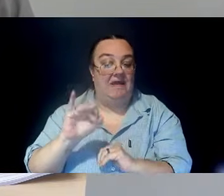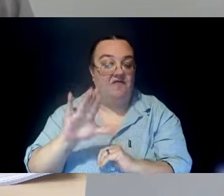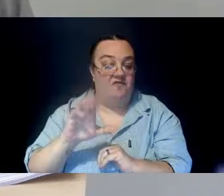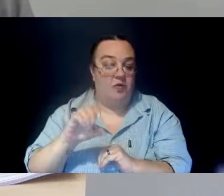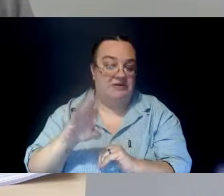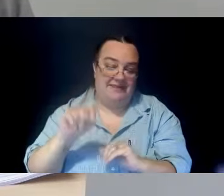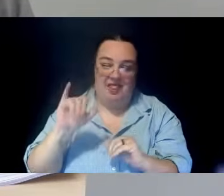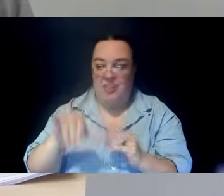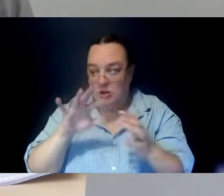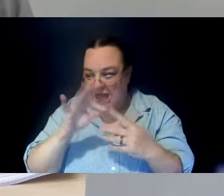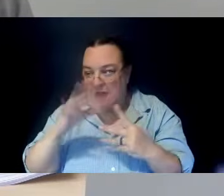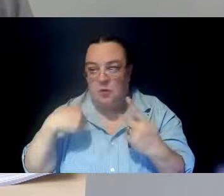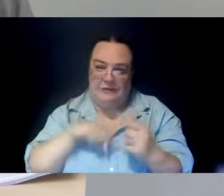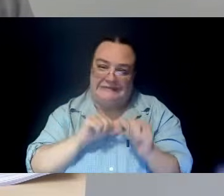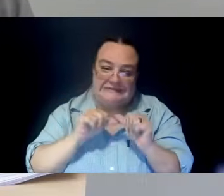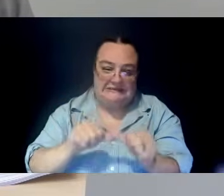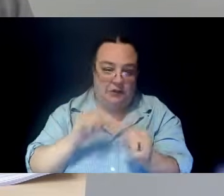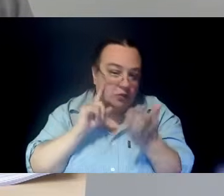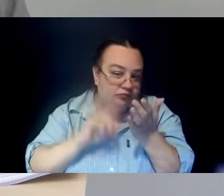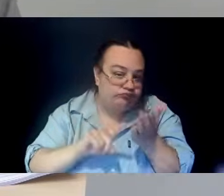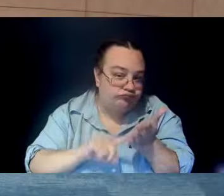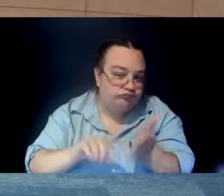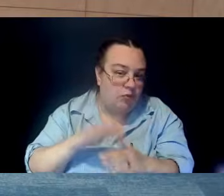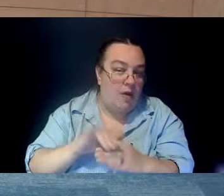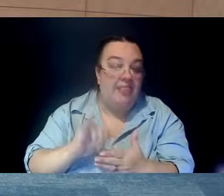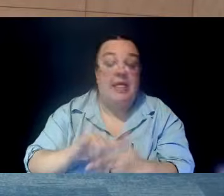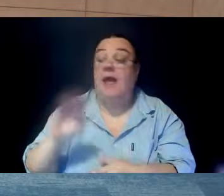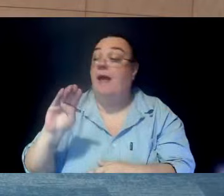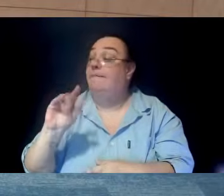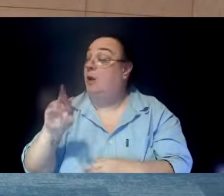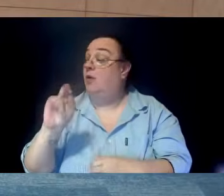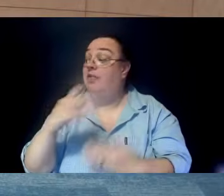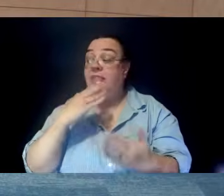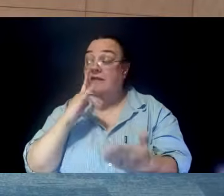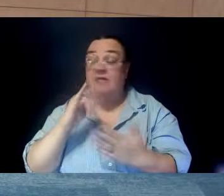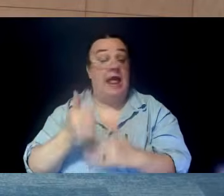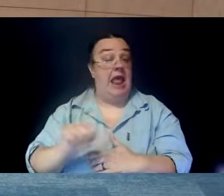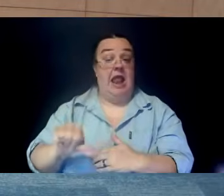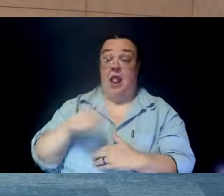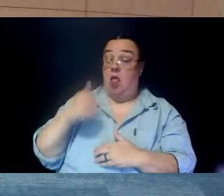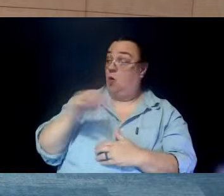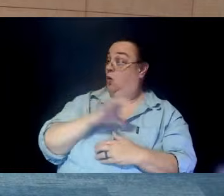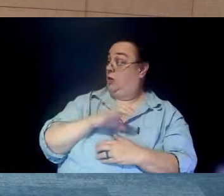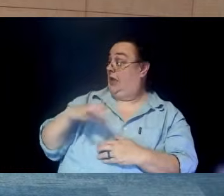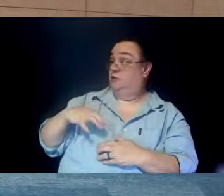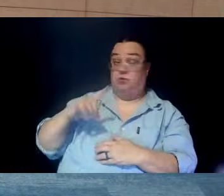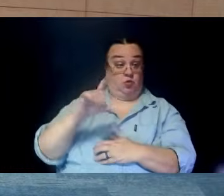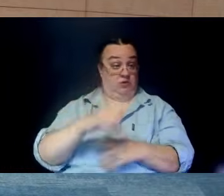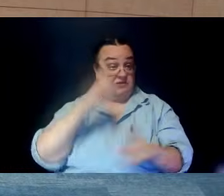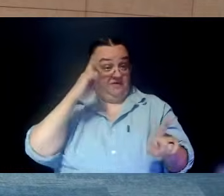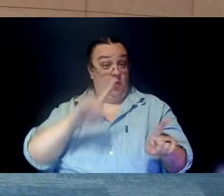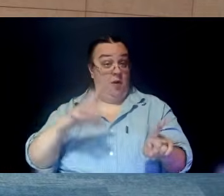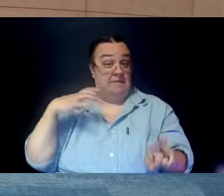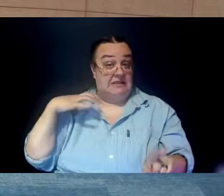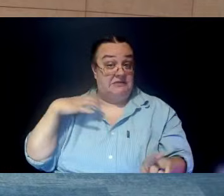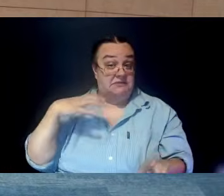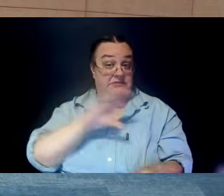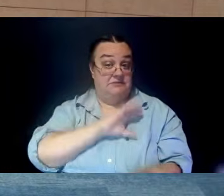options. All right, thank you for that. Any other questions from the council for the chief of police?